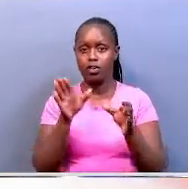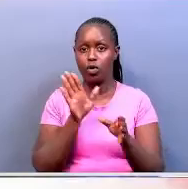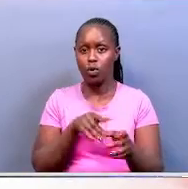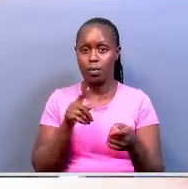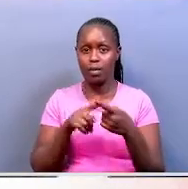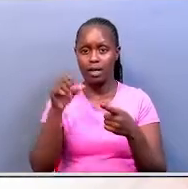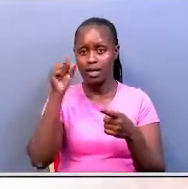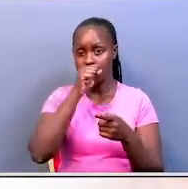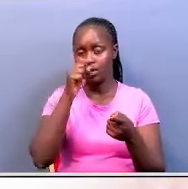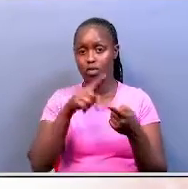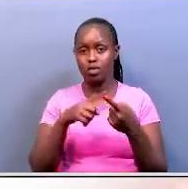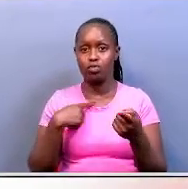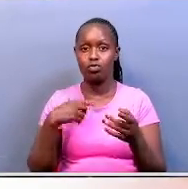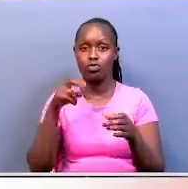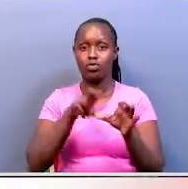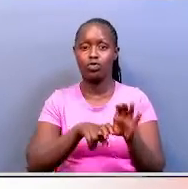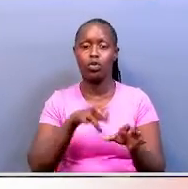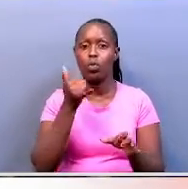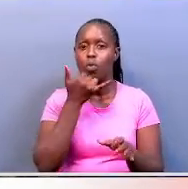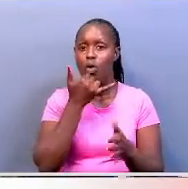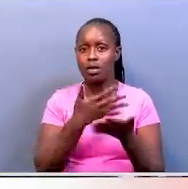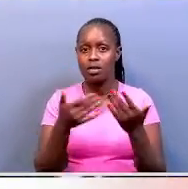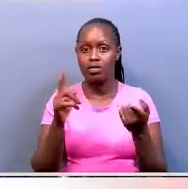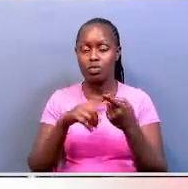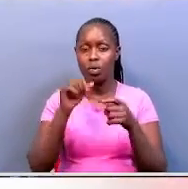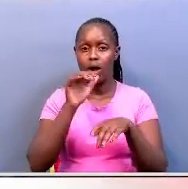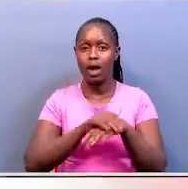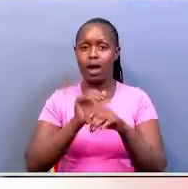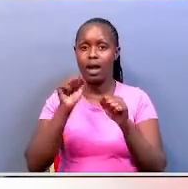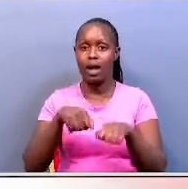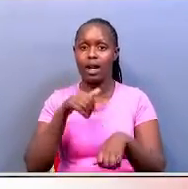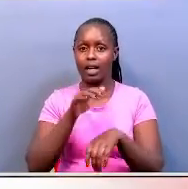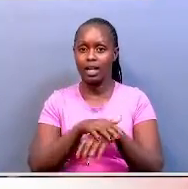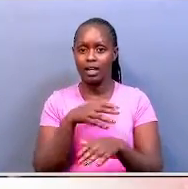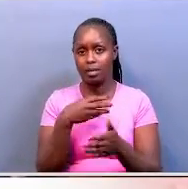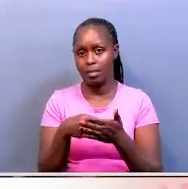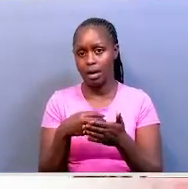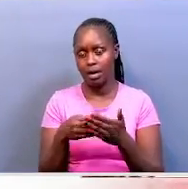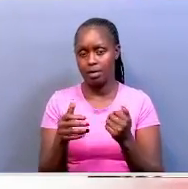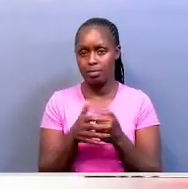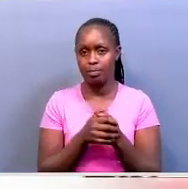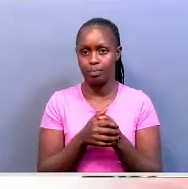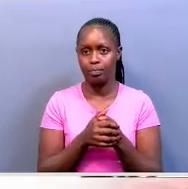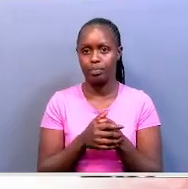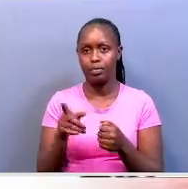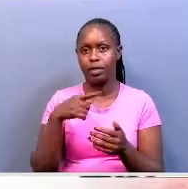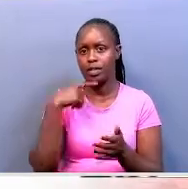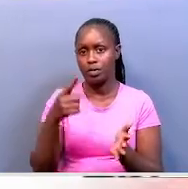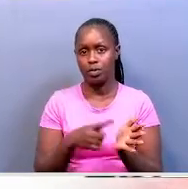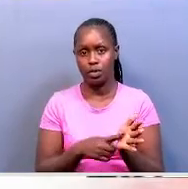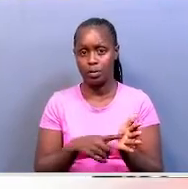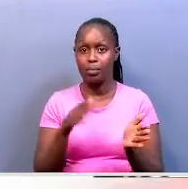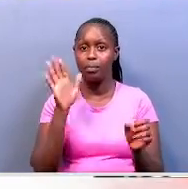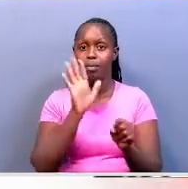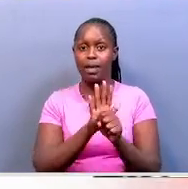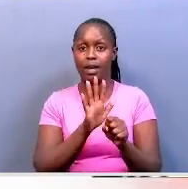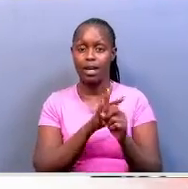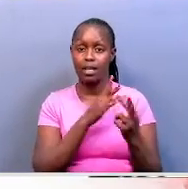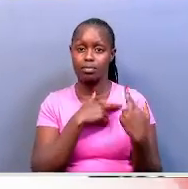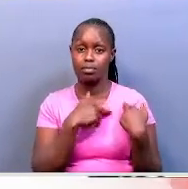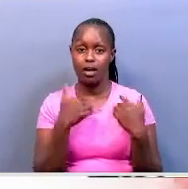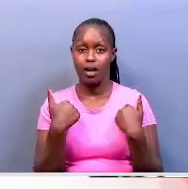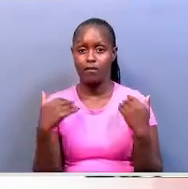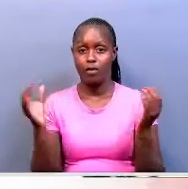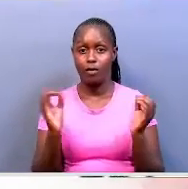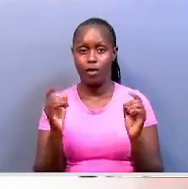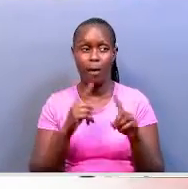indulge in ungodly acts to fend for themselves. Shida ni wote hawajachukua jukumu lao. Lakini